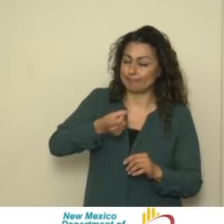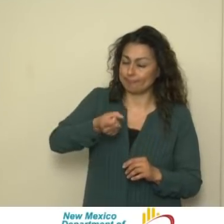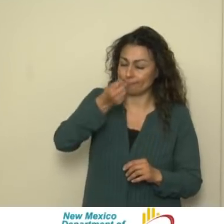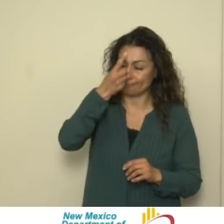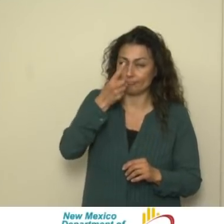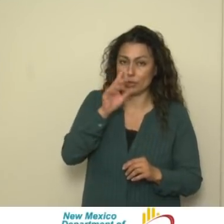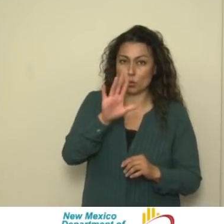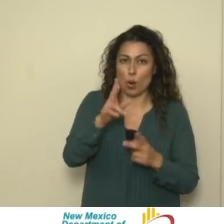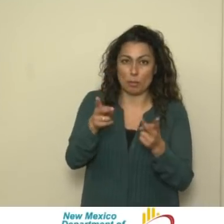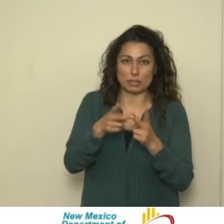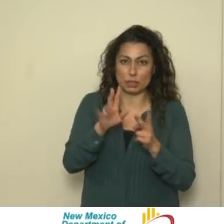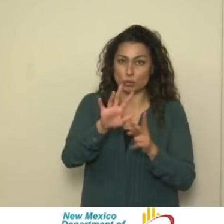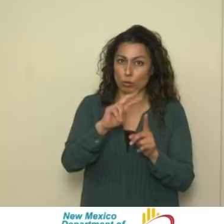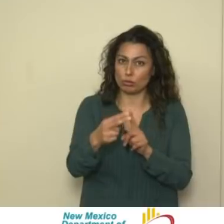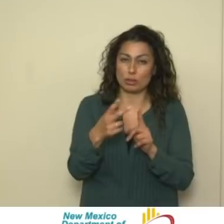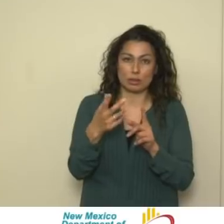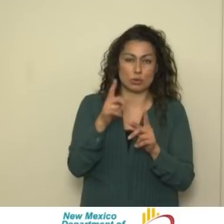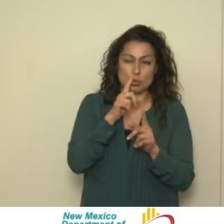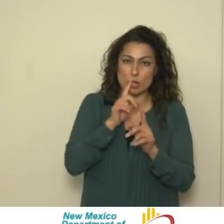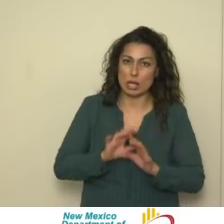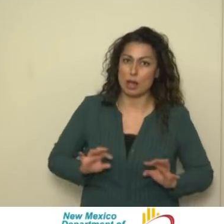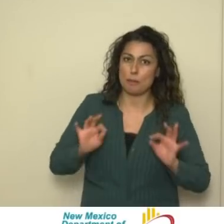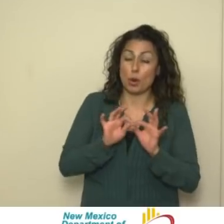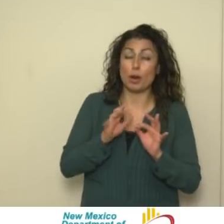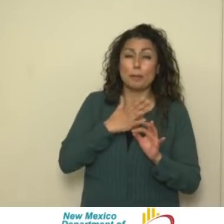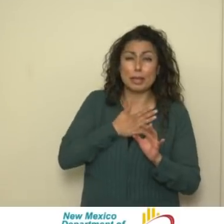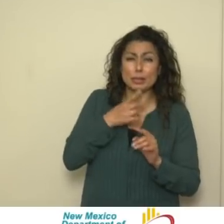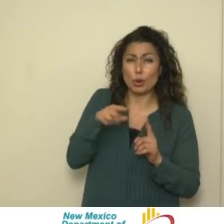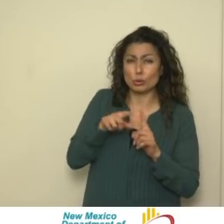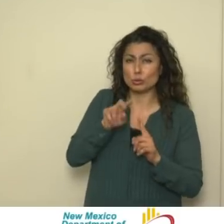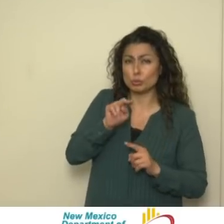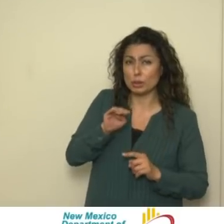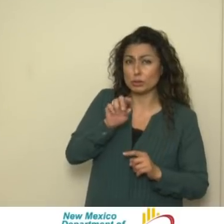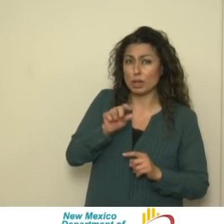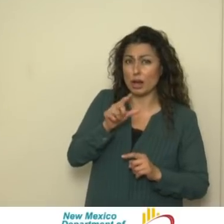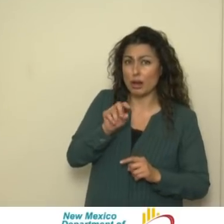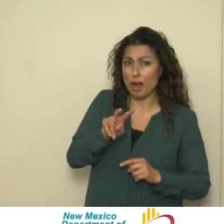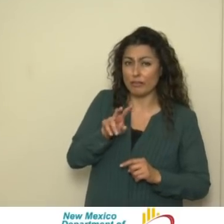you're at. Please, please, please go to